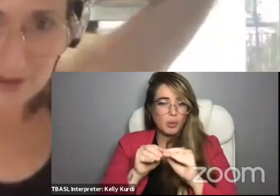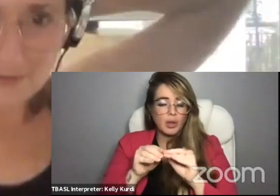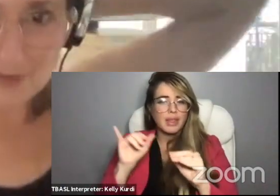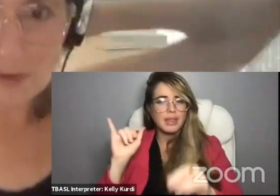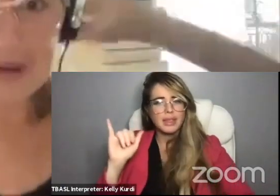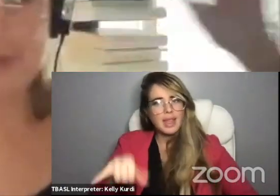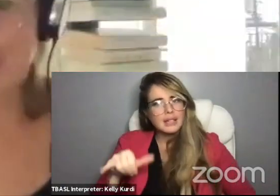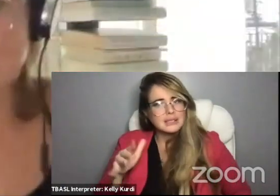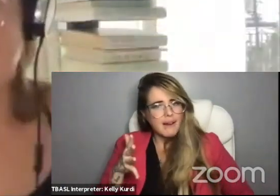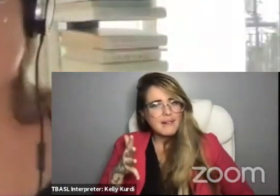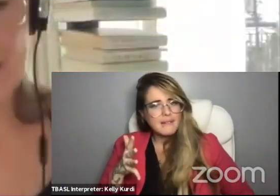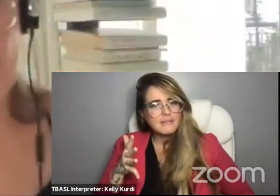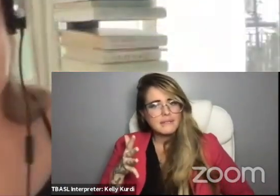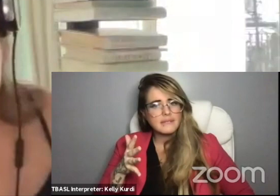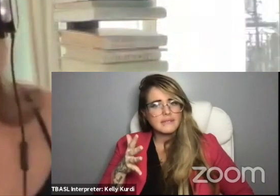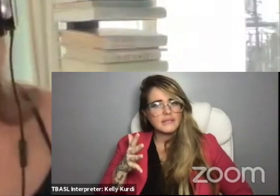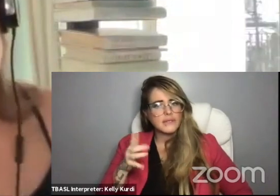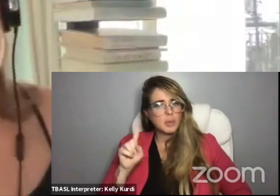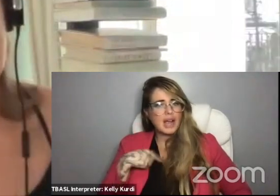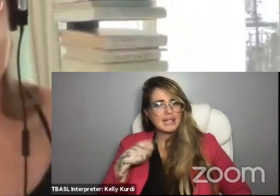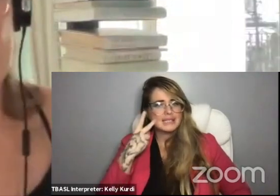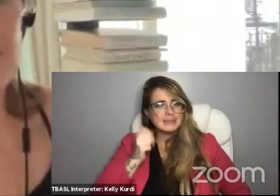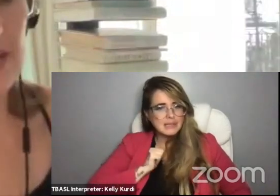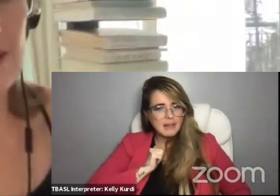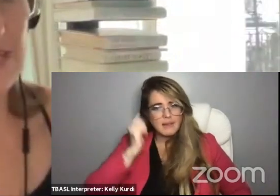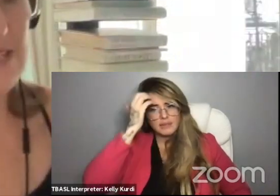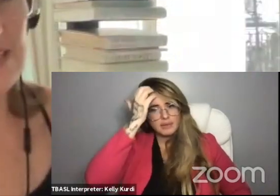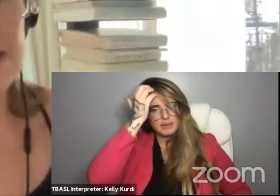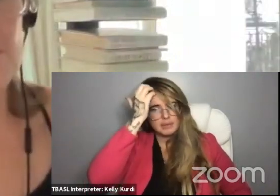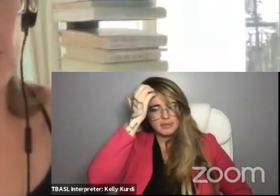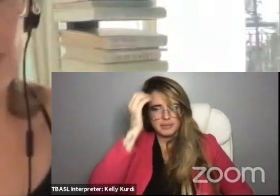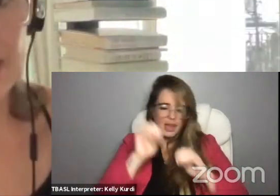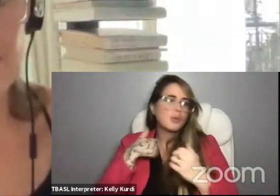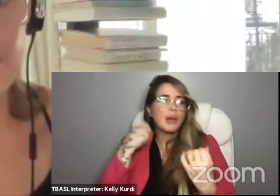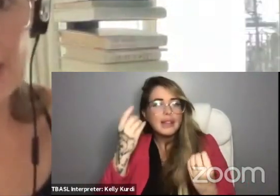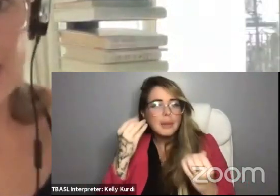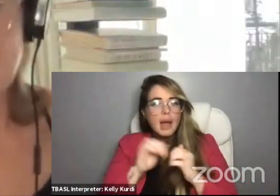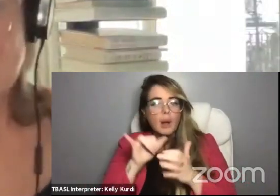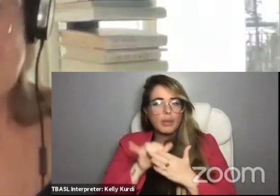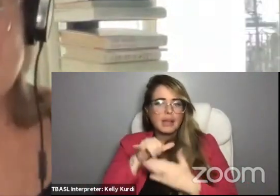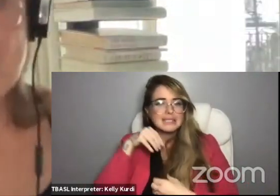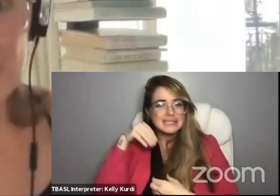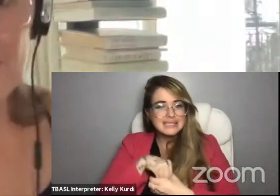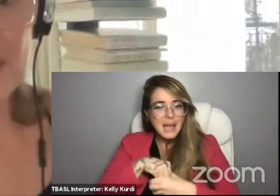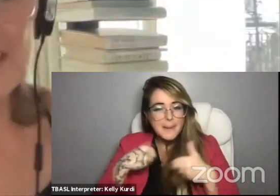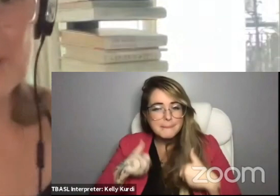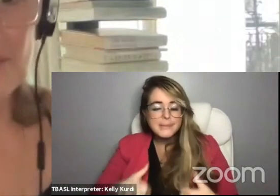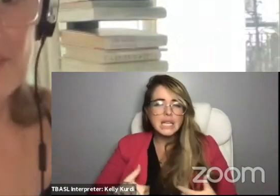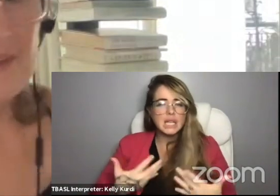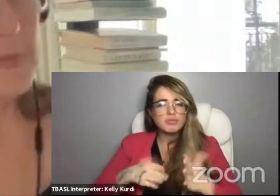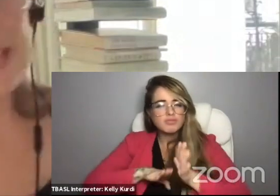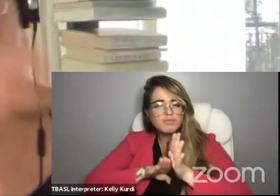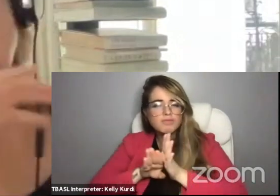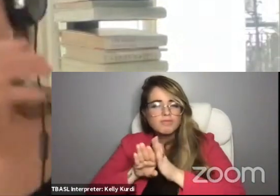of where I place myself and how I chew on stuff and how it sits and percolates in me, usually for